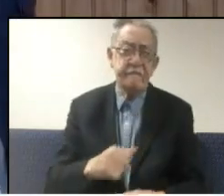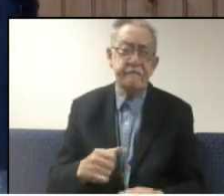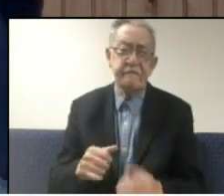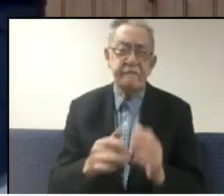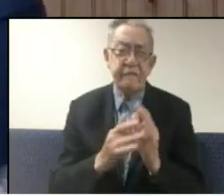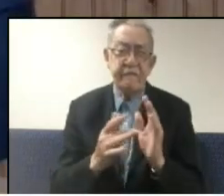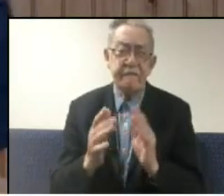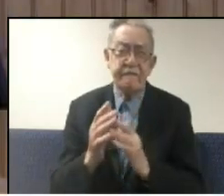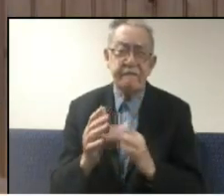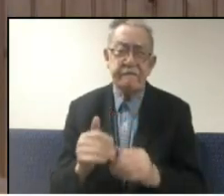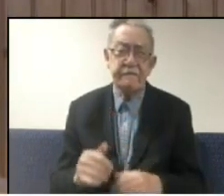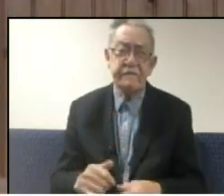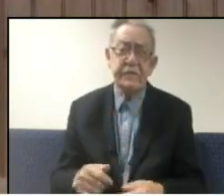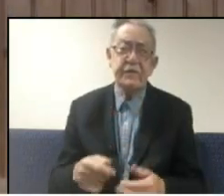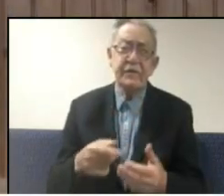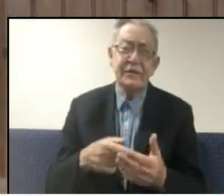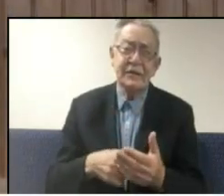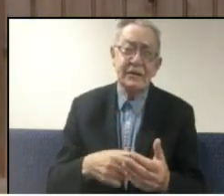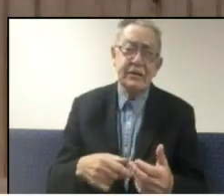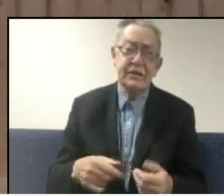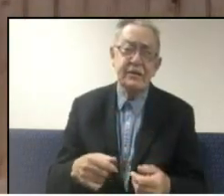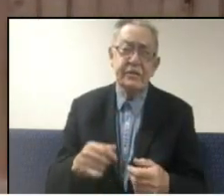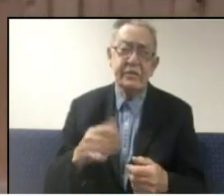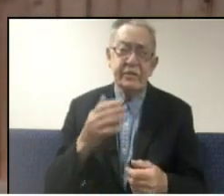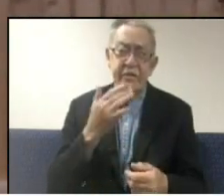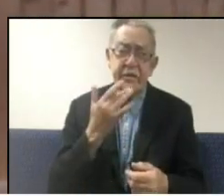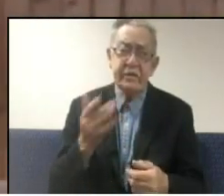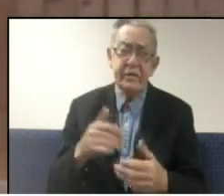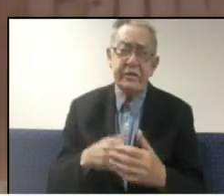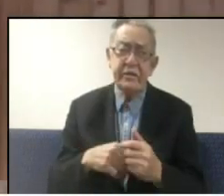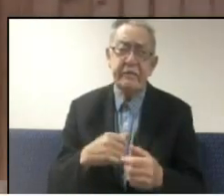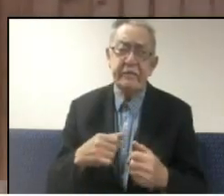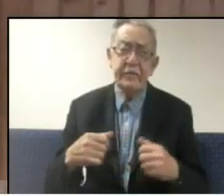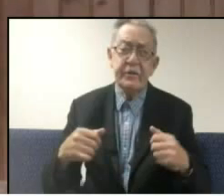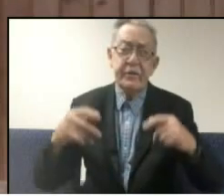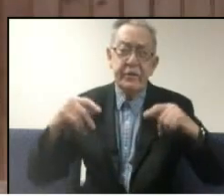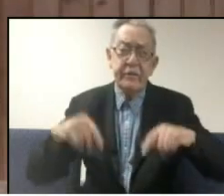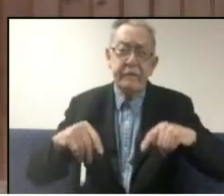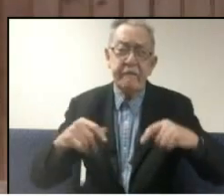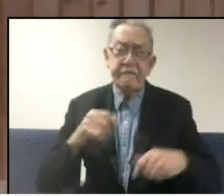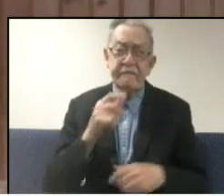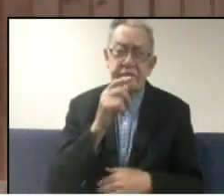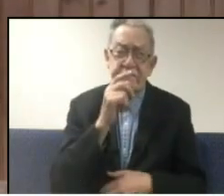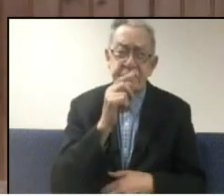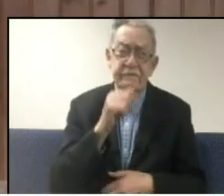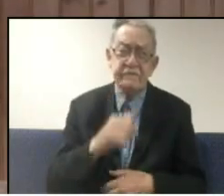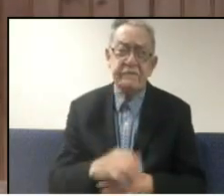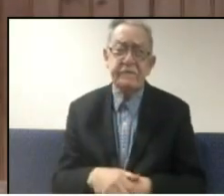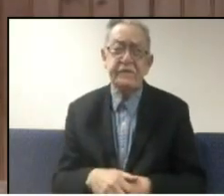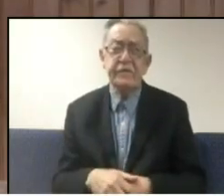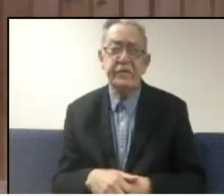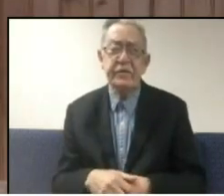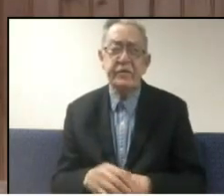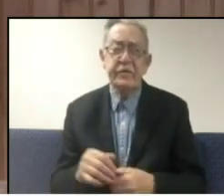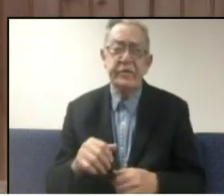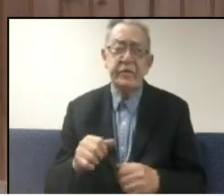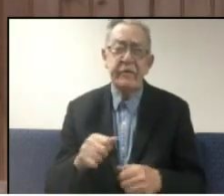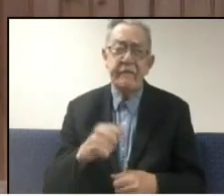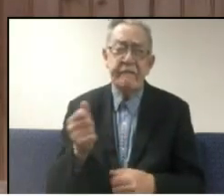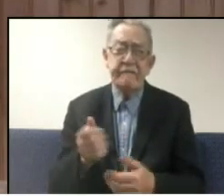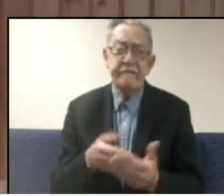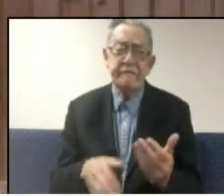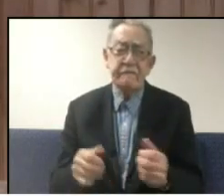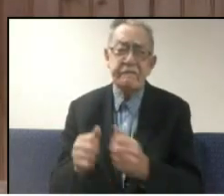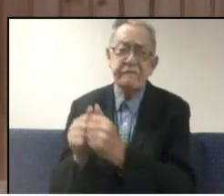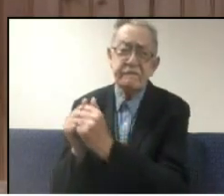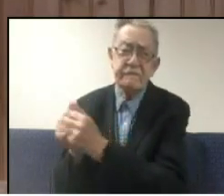And he's building the case for grace. He's not someone who had anything to do with